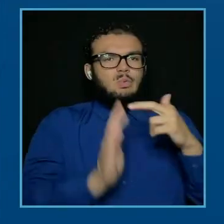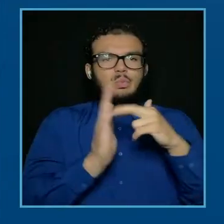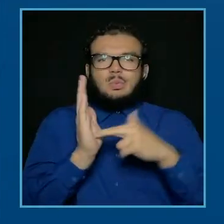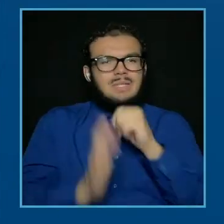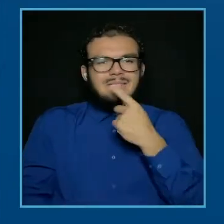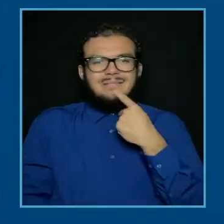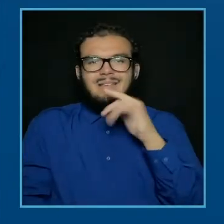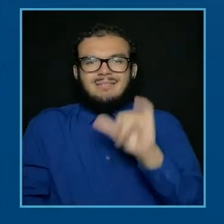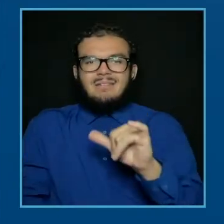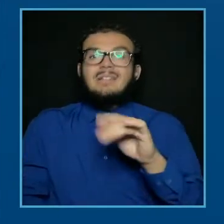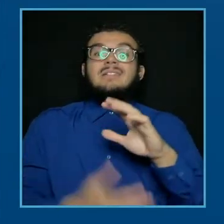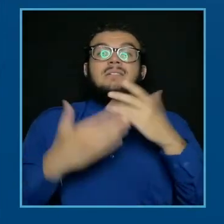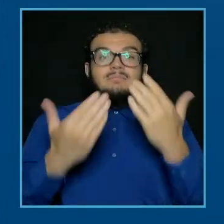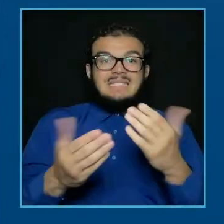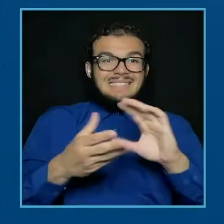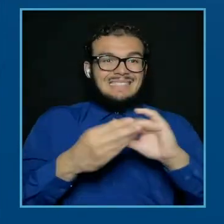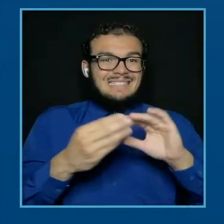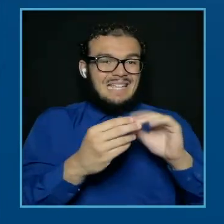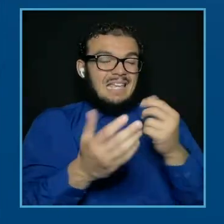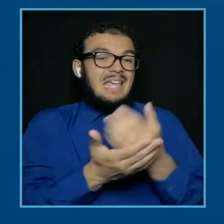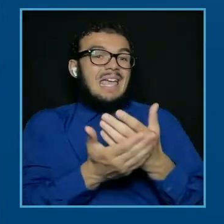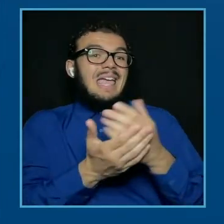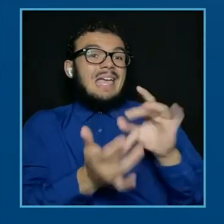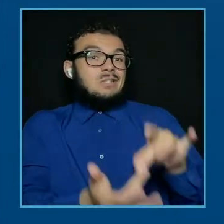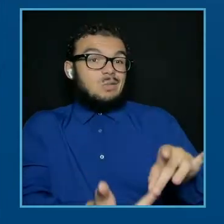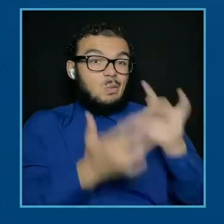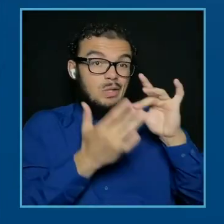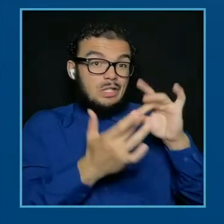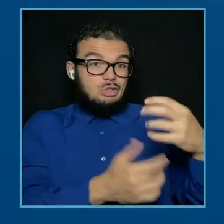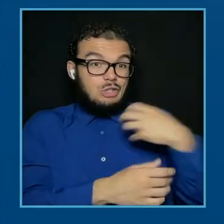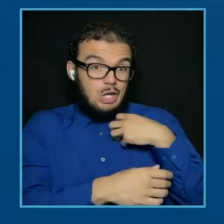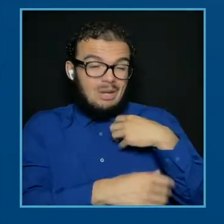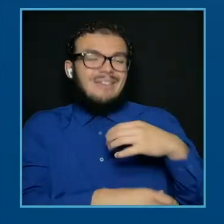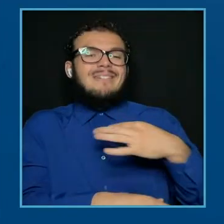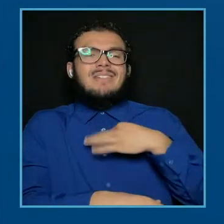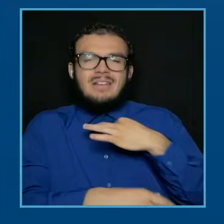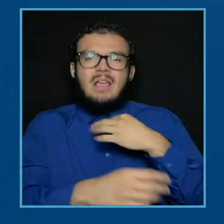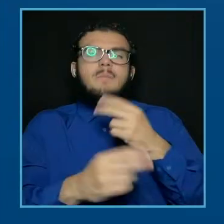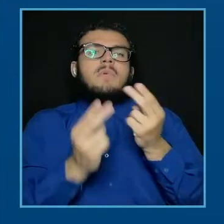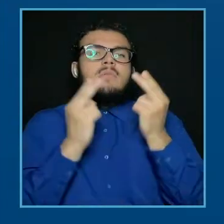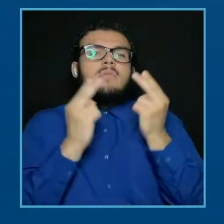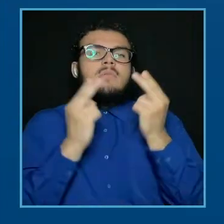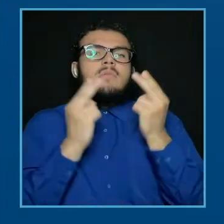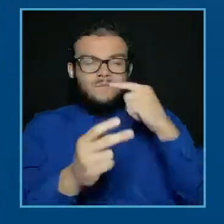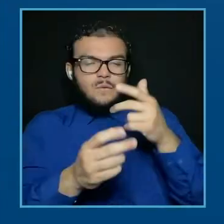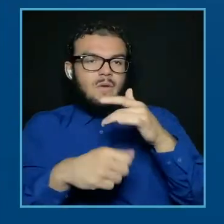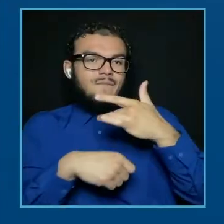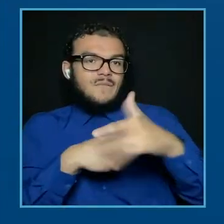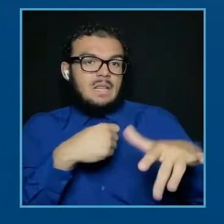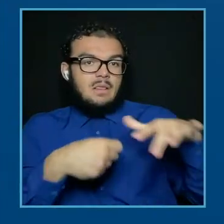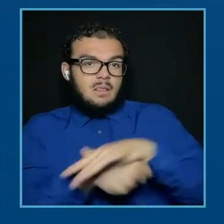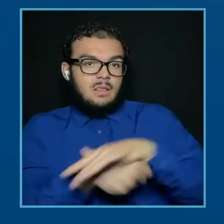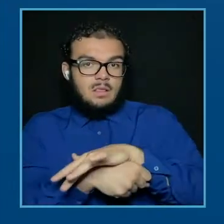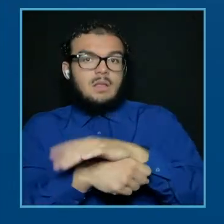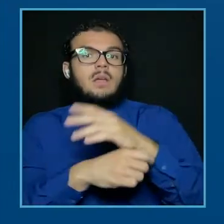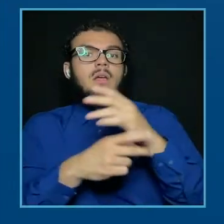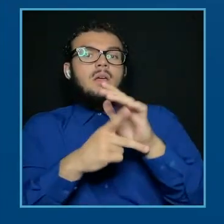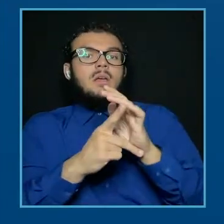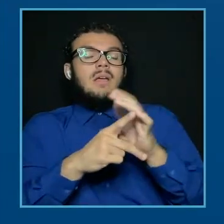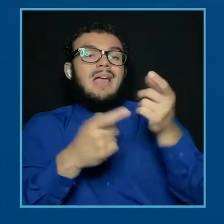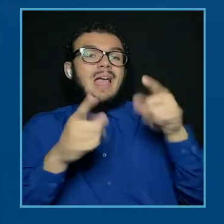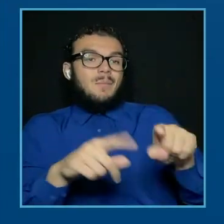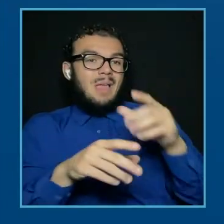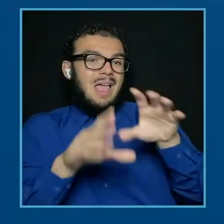It says, excluding the chair, candidates nominated to fill DNC officer vacancies that occur outside of regularly